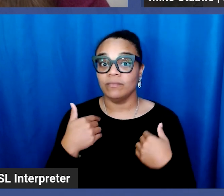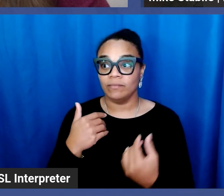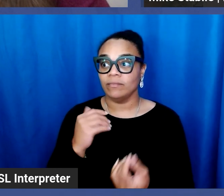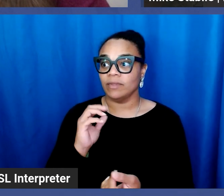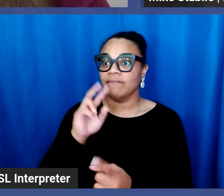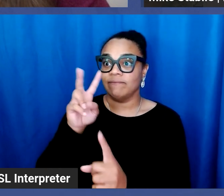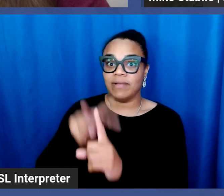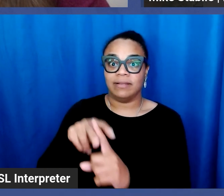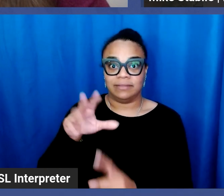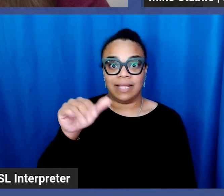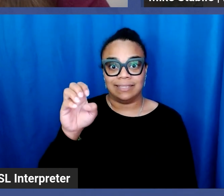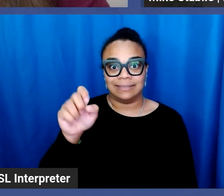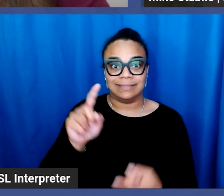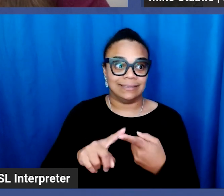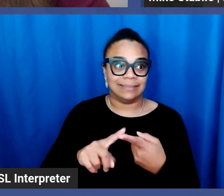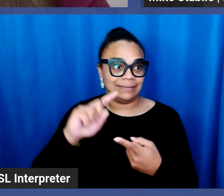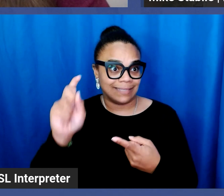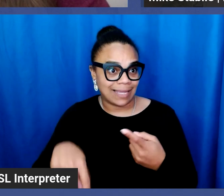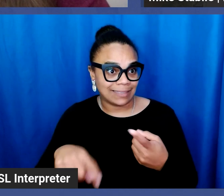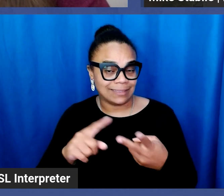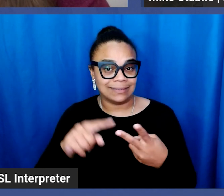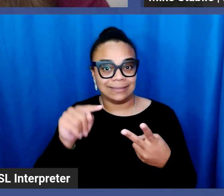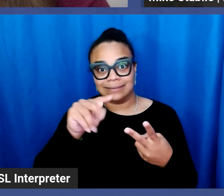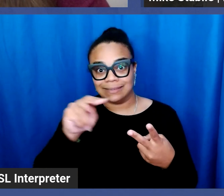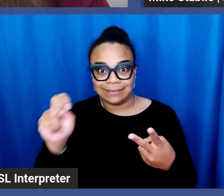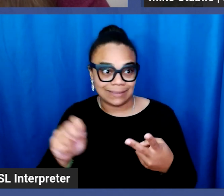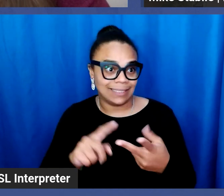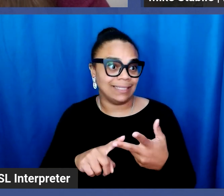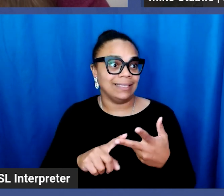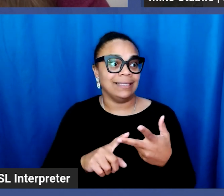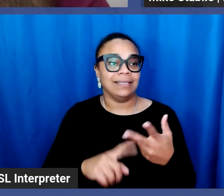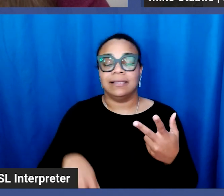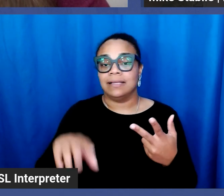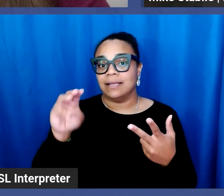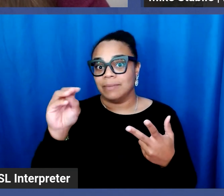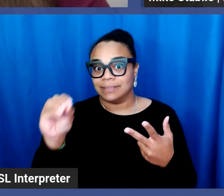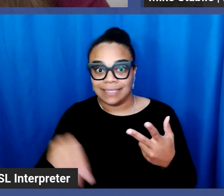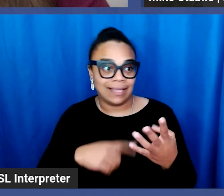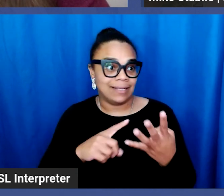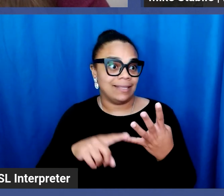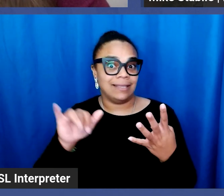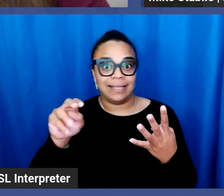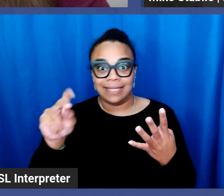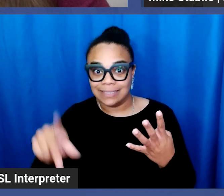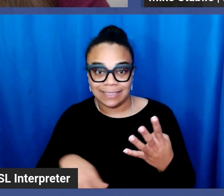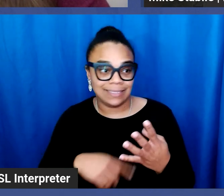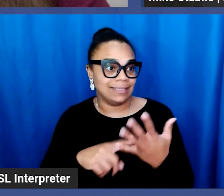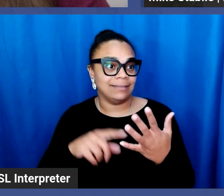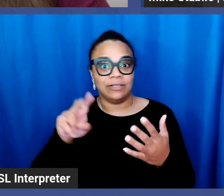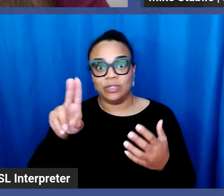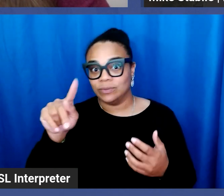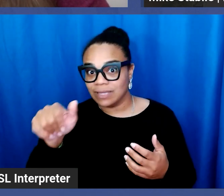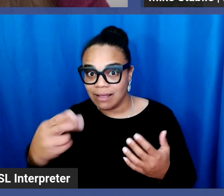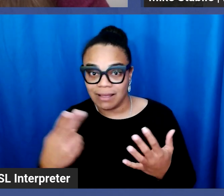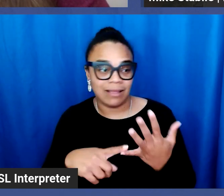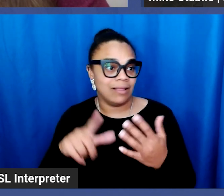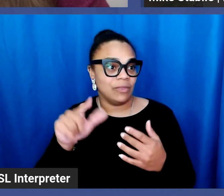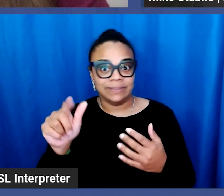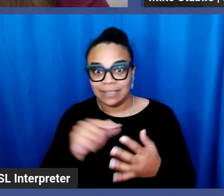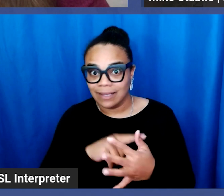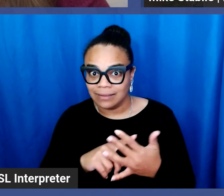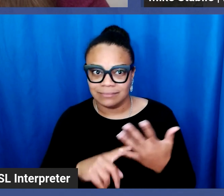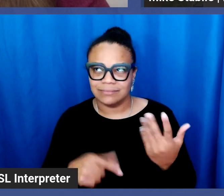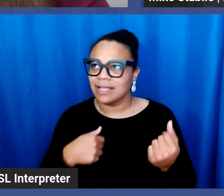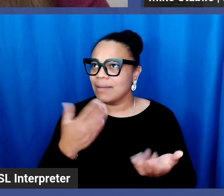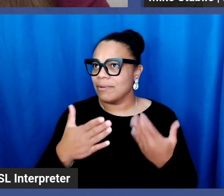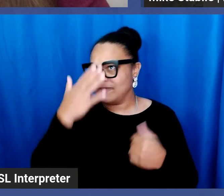in Texas, Tennessee, Montana, Indiana, Utah, Louisiana.